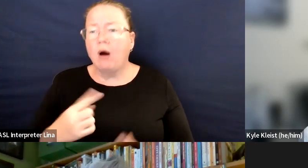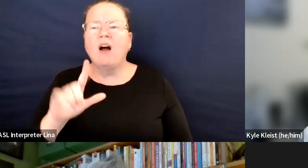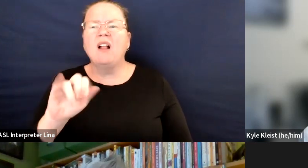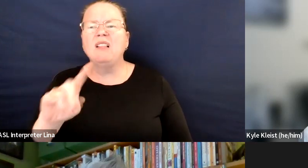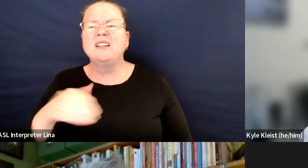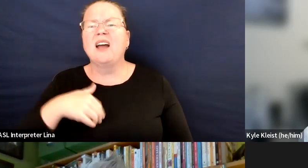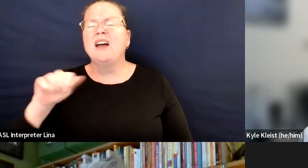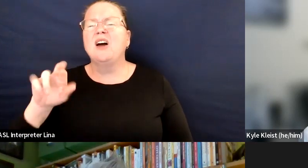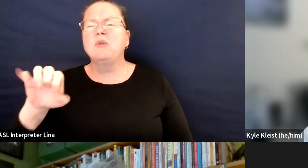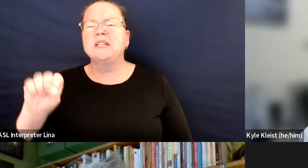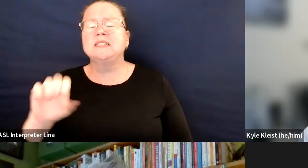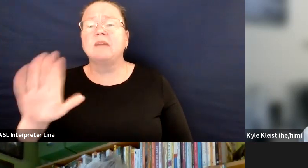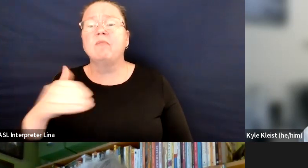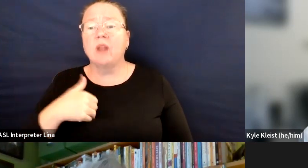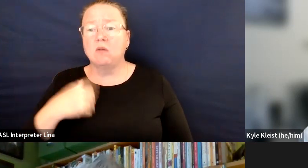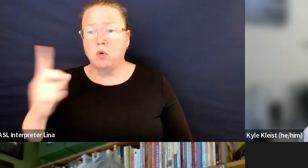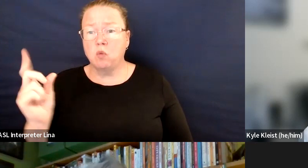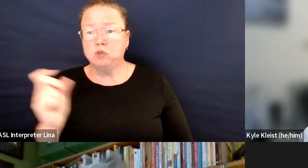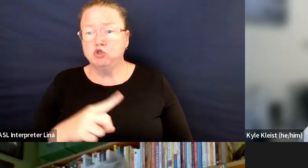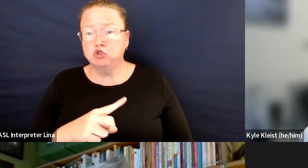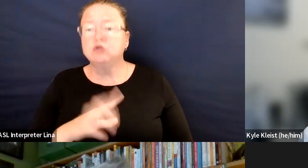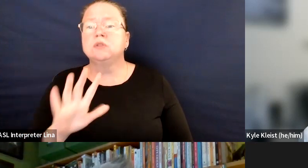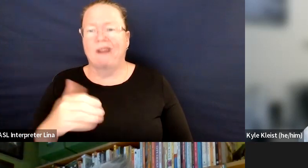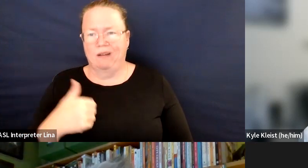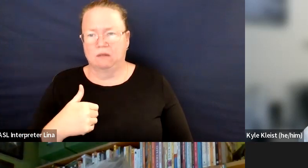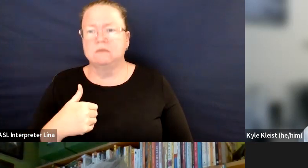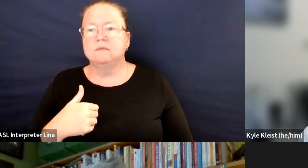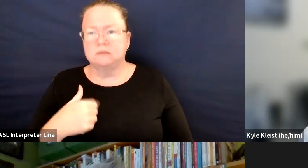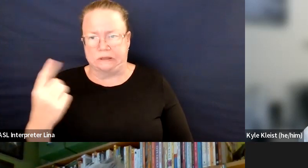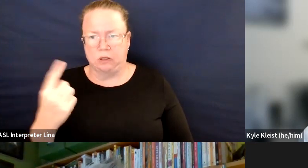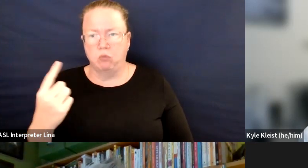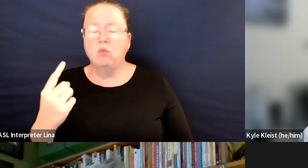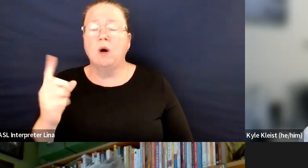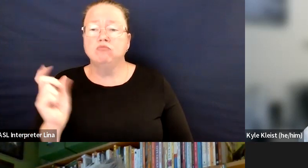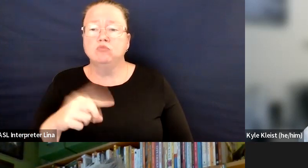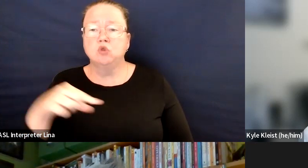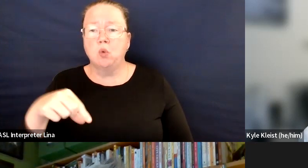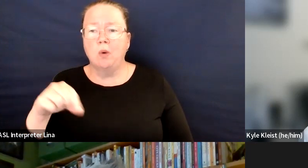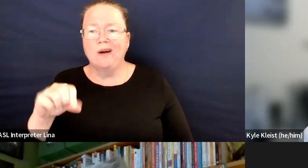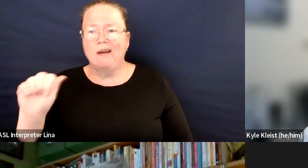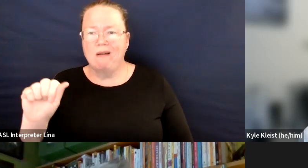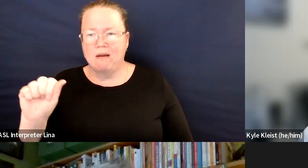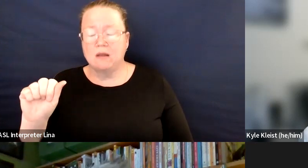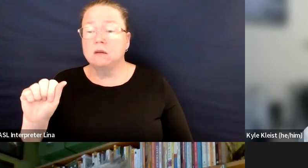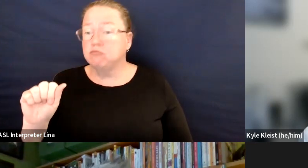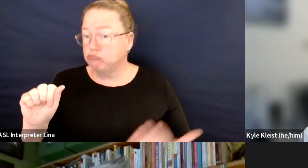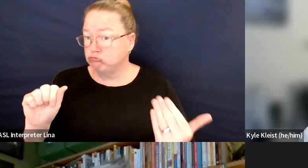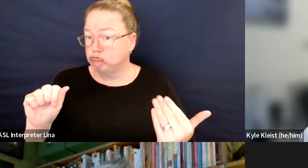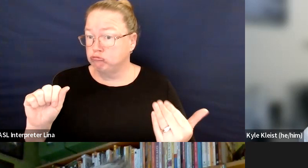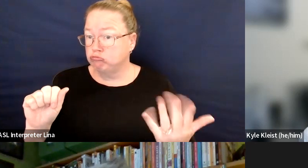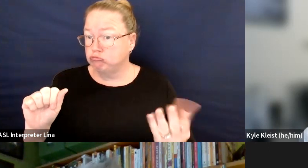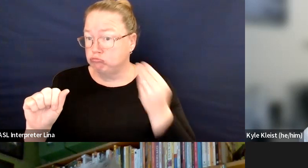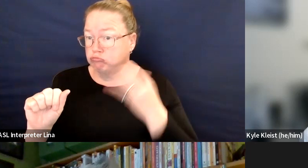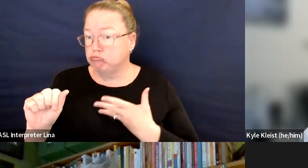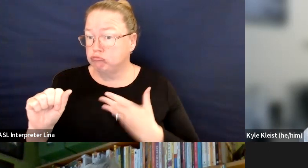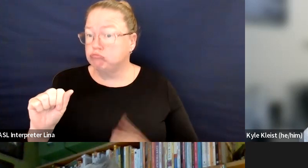is Arius. We do have a question. We do have a question in the Q&A box. Would you like to share it for us? Yes,